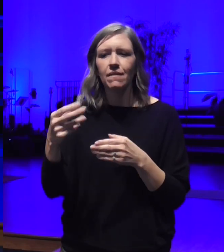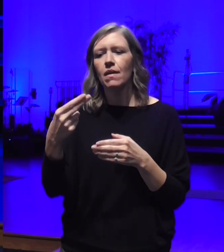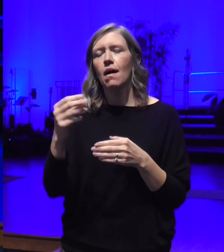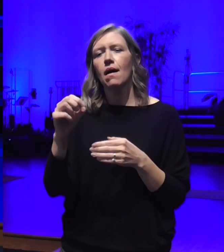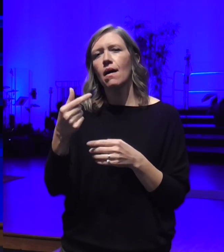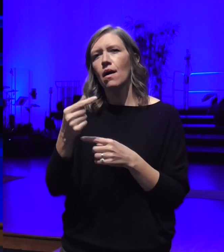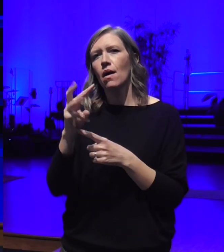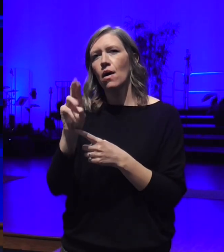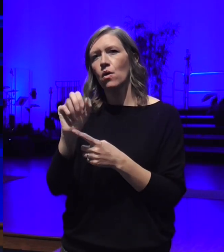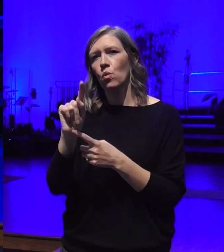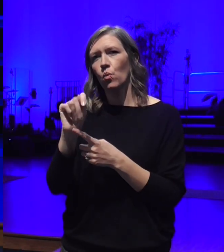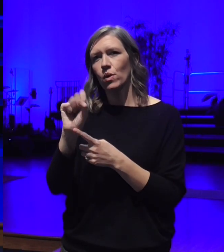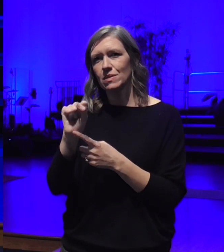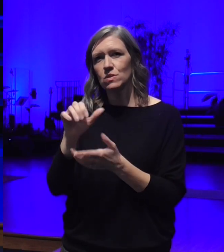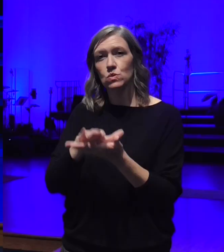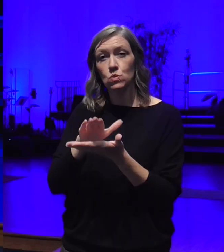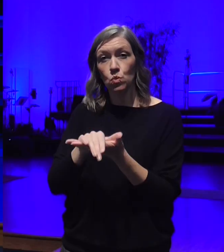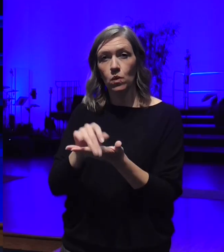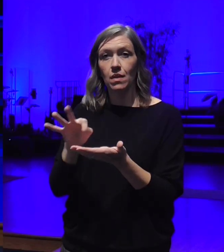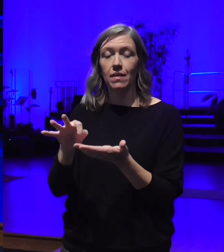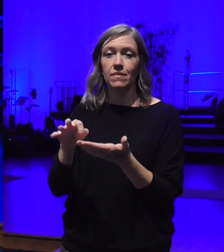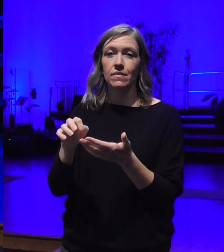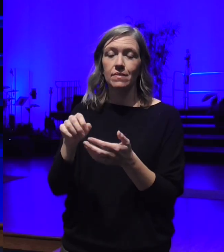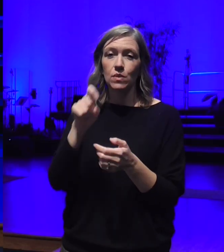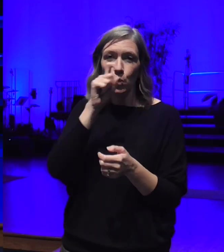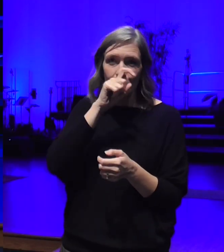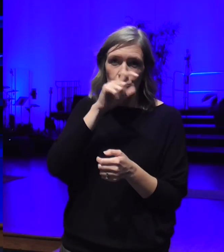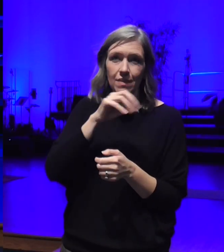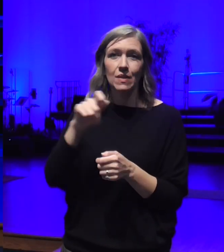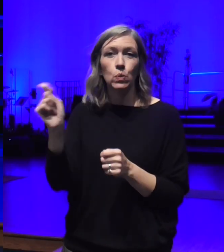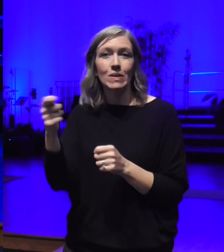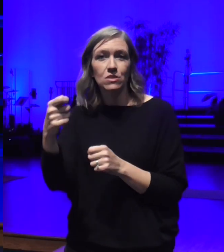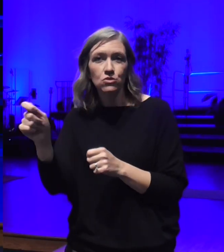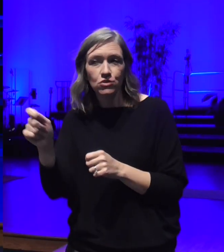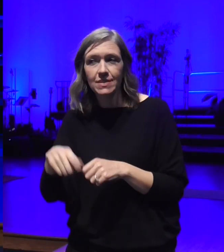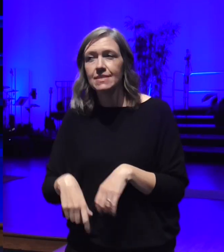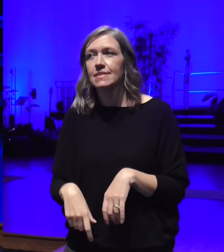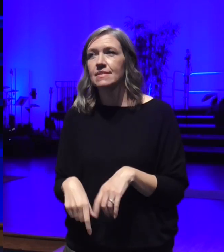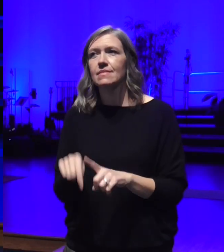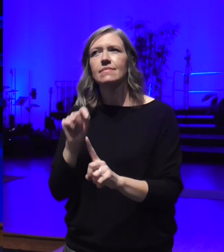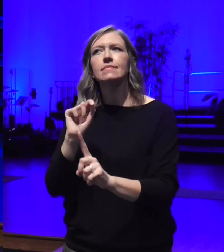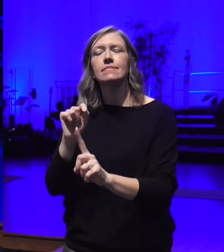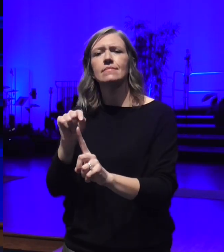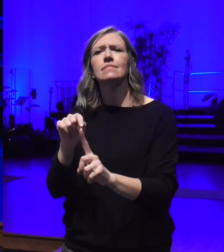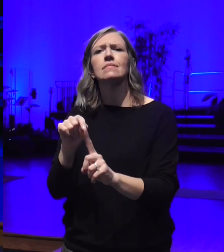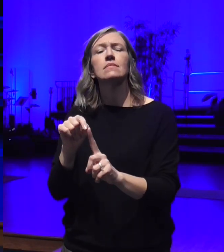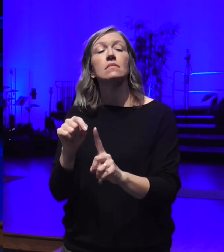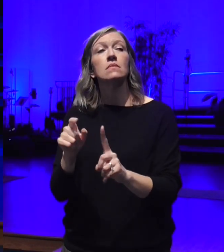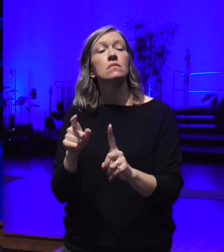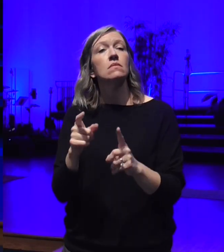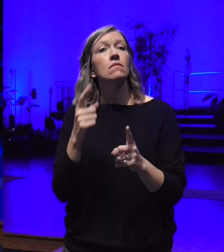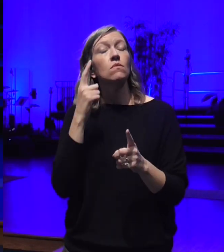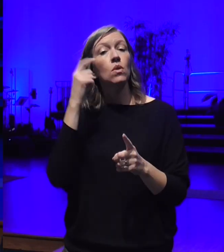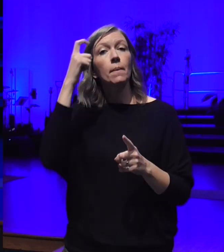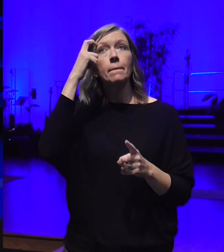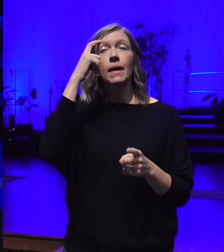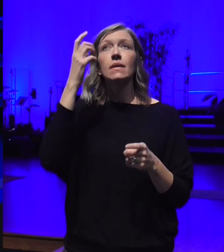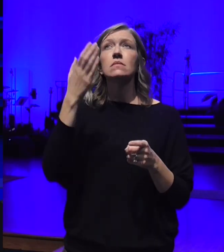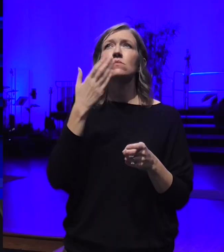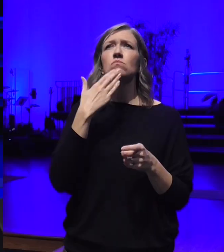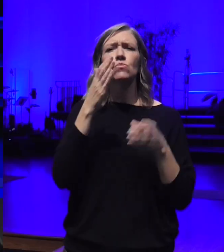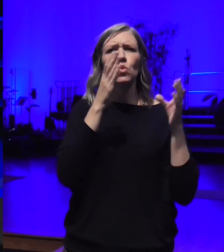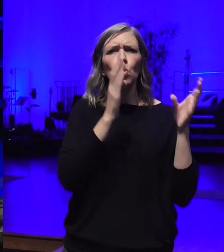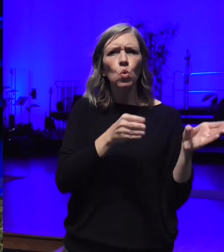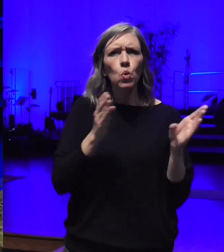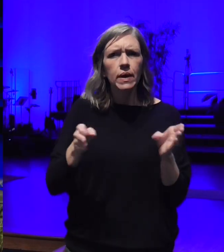Hogwarts School of Witchcraft and Wizardry, who said that to the well-organized mind,